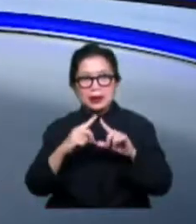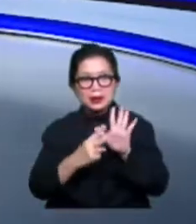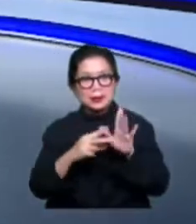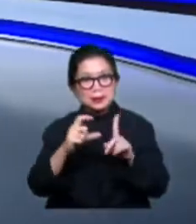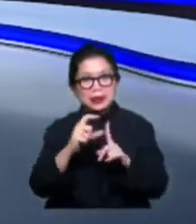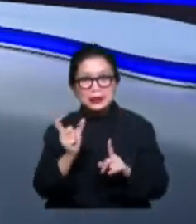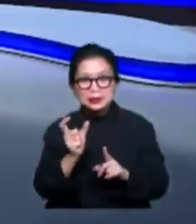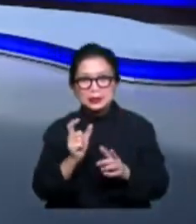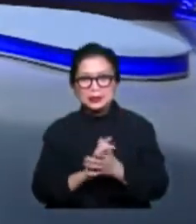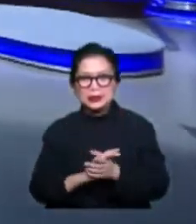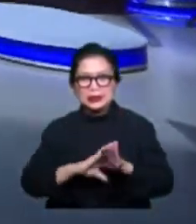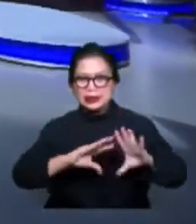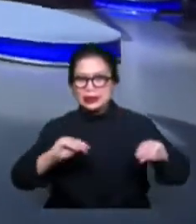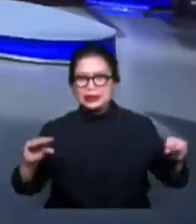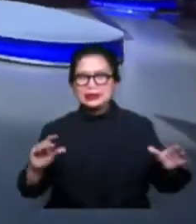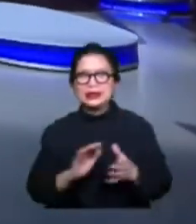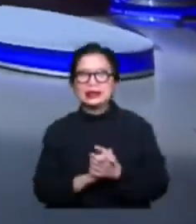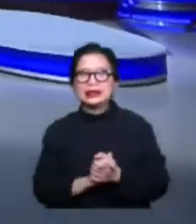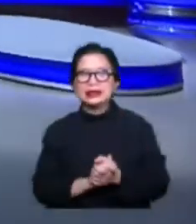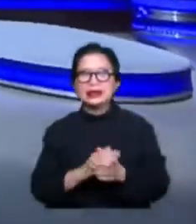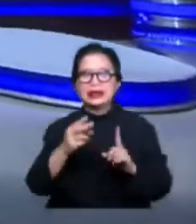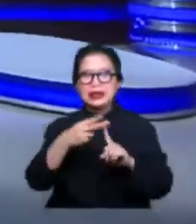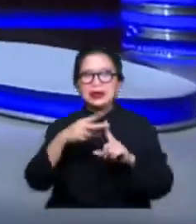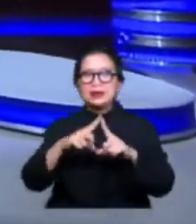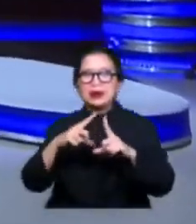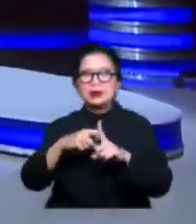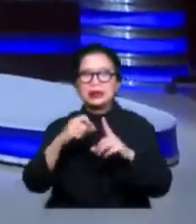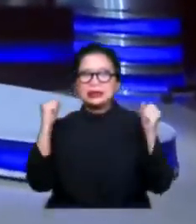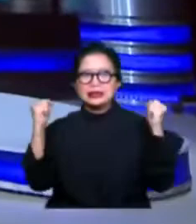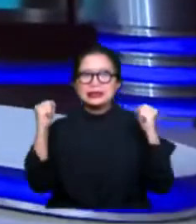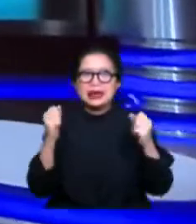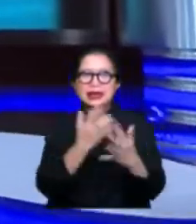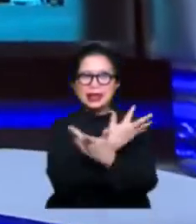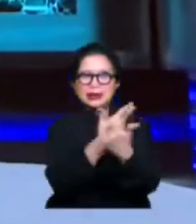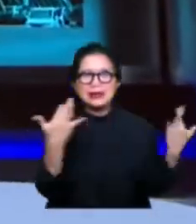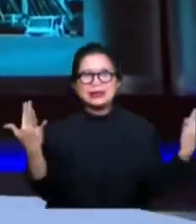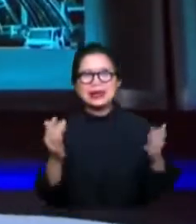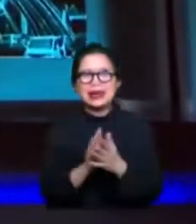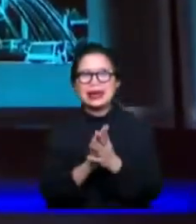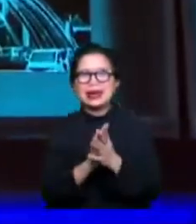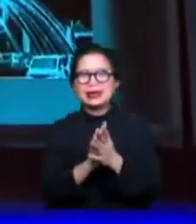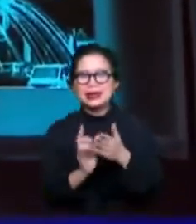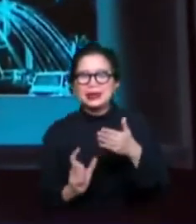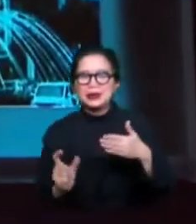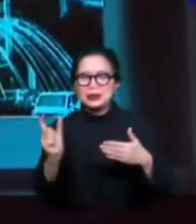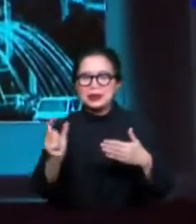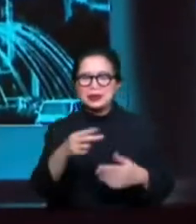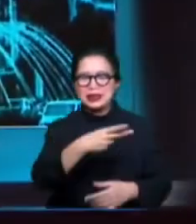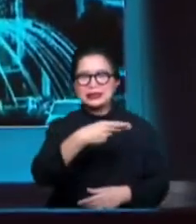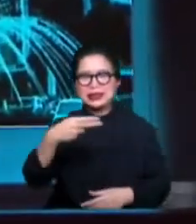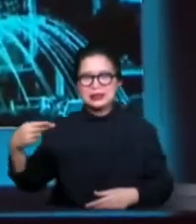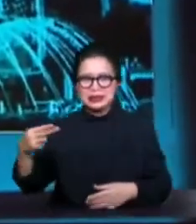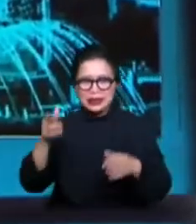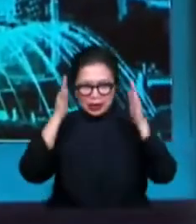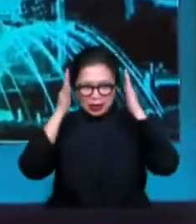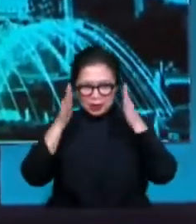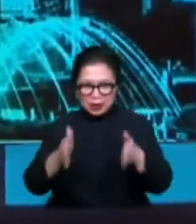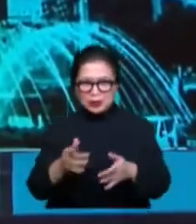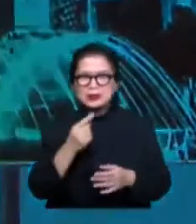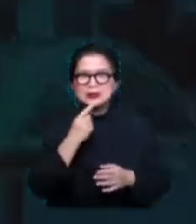does research in statistics, epidemiology, and infectious diseases, also epidemic modeling. His current project